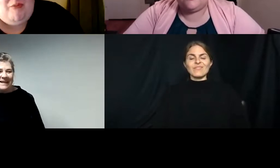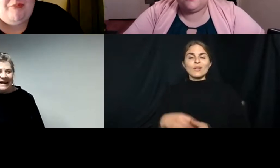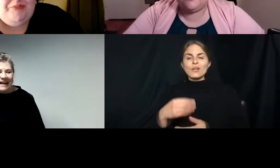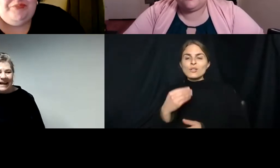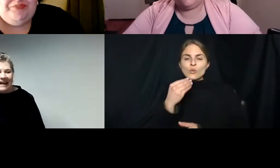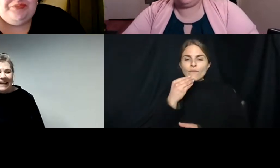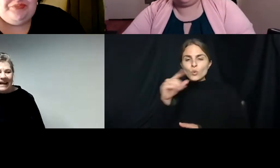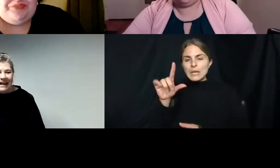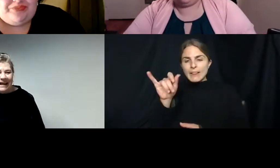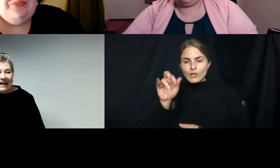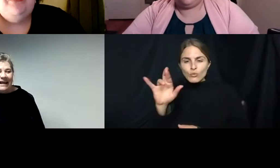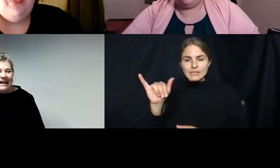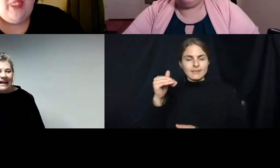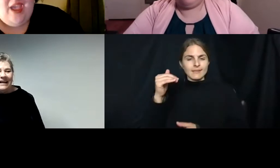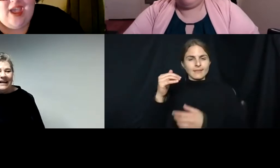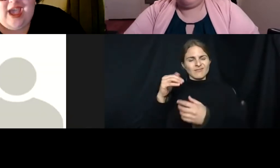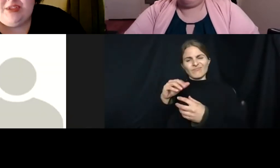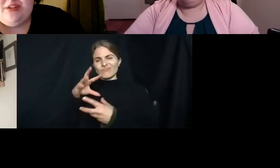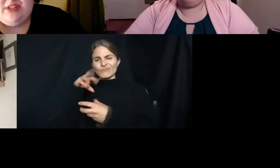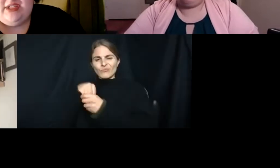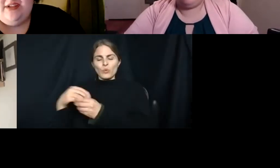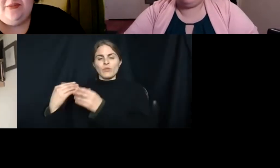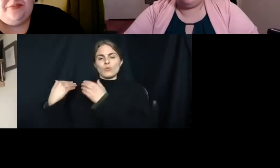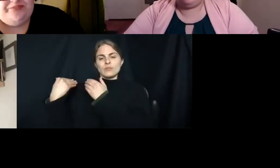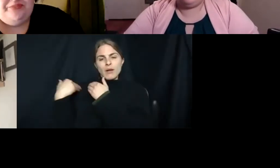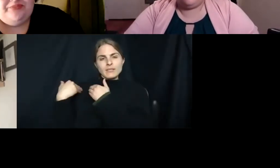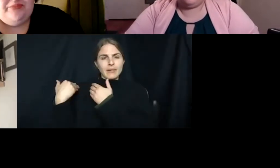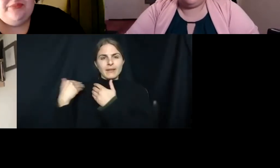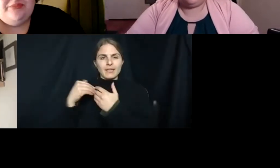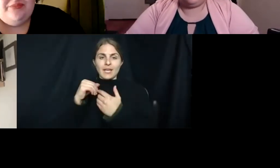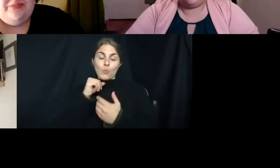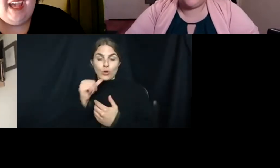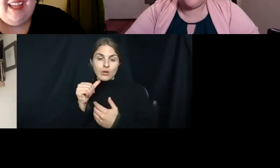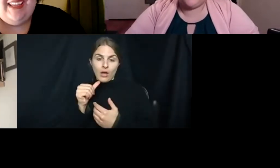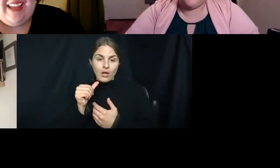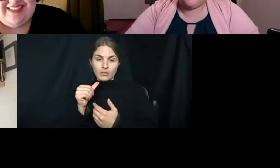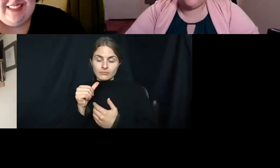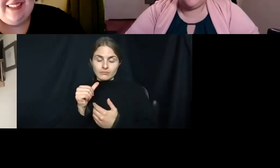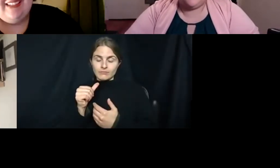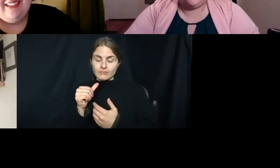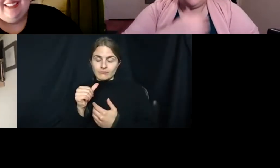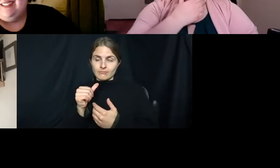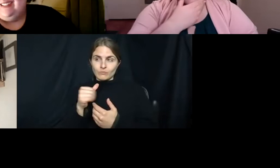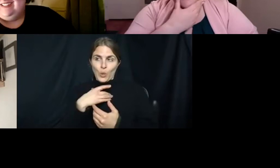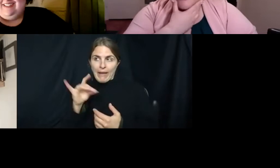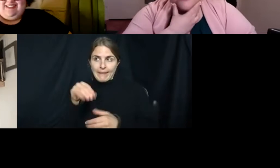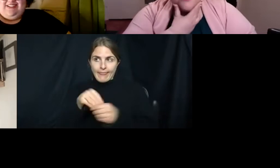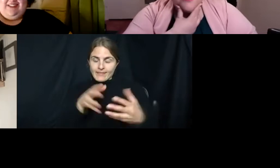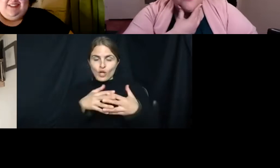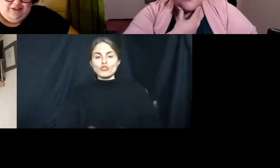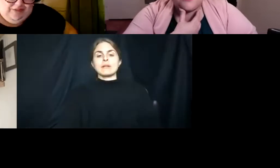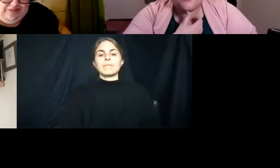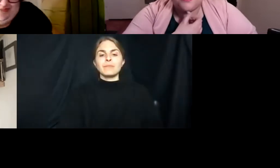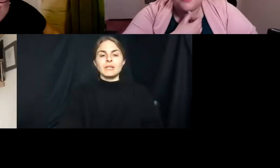personal responsibility conversation, right? Which we absolutely are really fond of in this country. And also, yes. This all makes me think of like